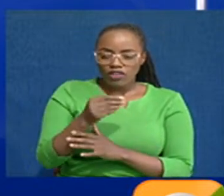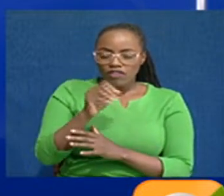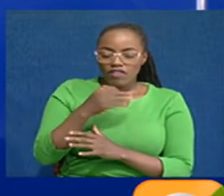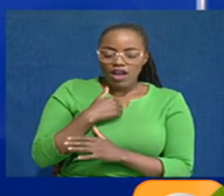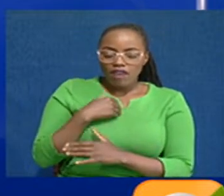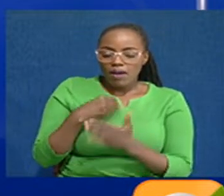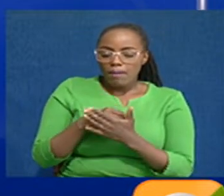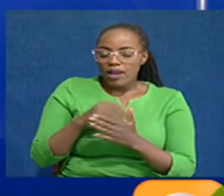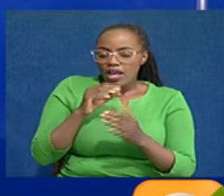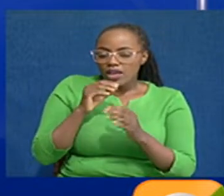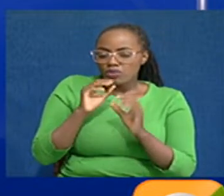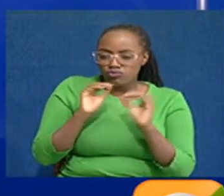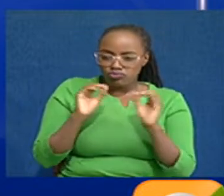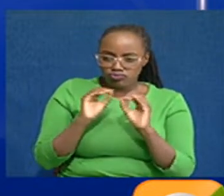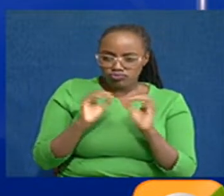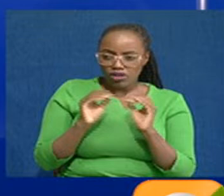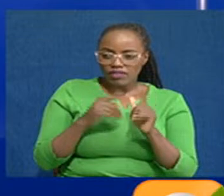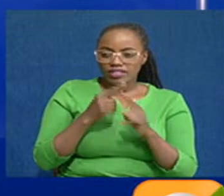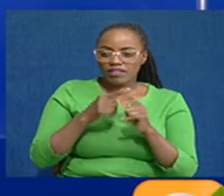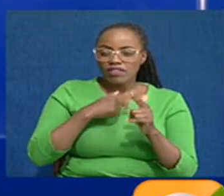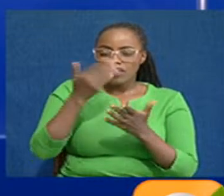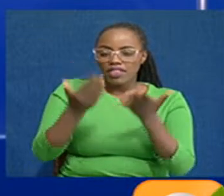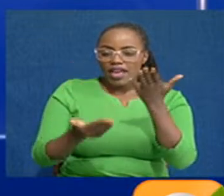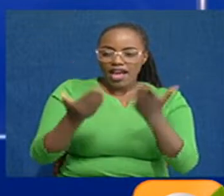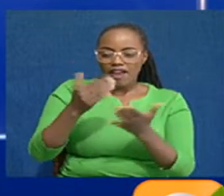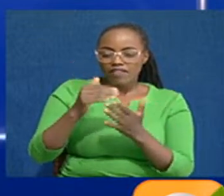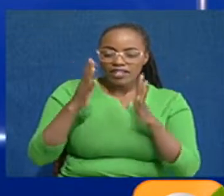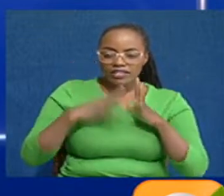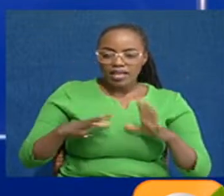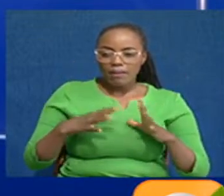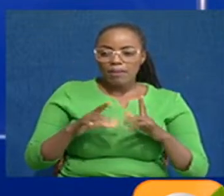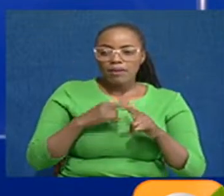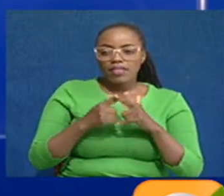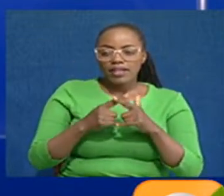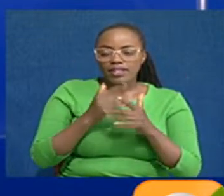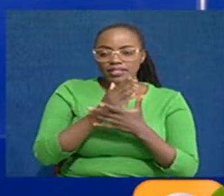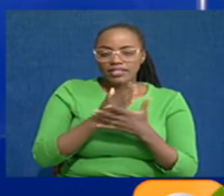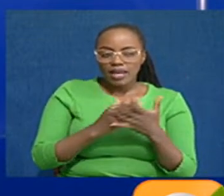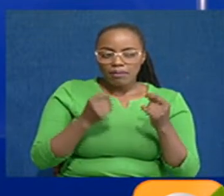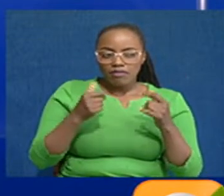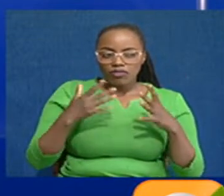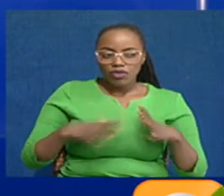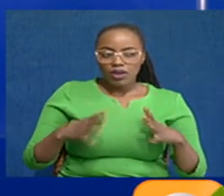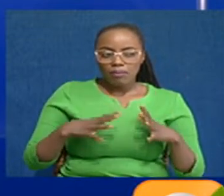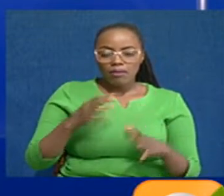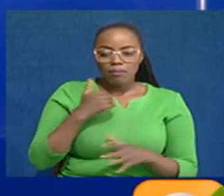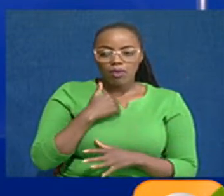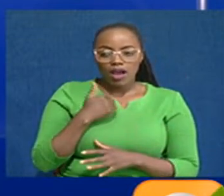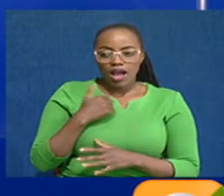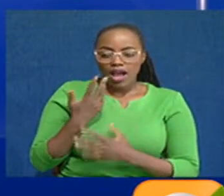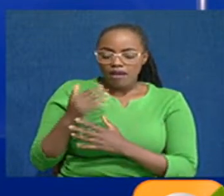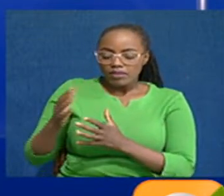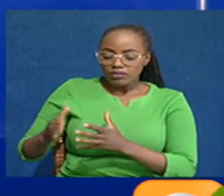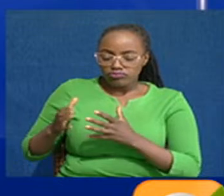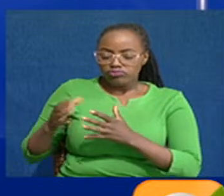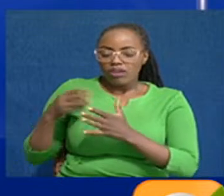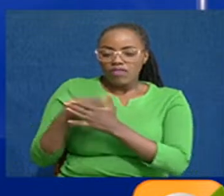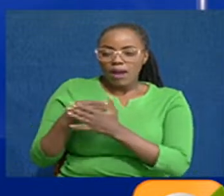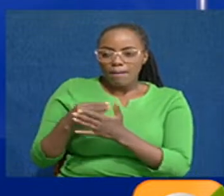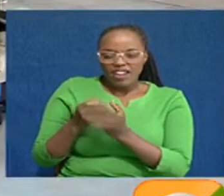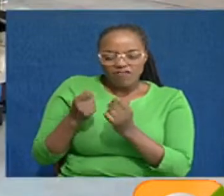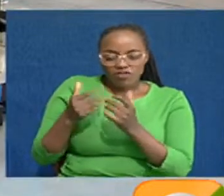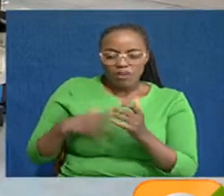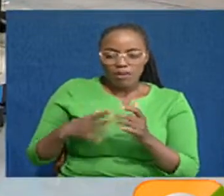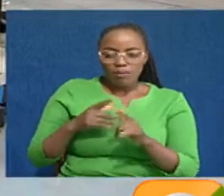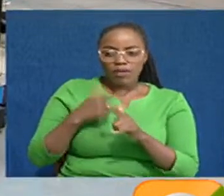in the economy but high prices for the average citizen, then this means that some few persons are hoarding most of the money. I'd like us to just